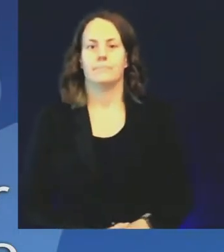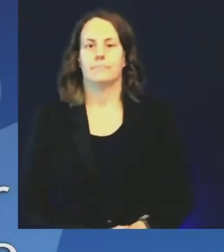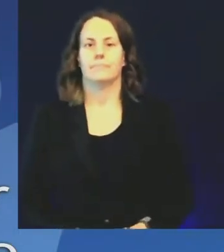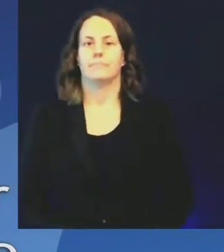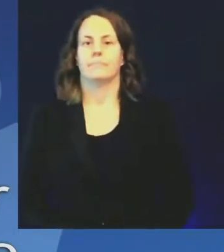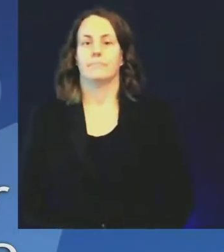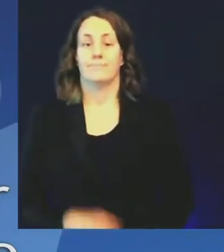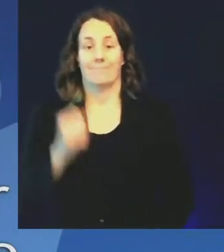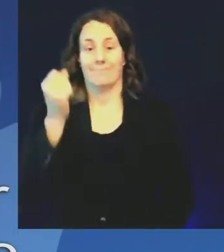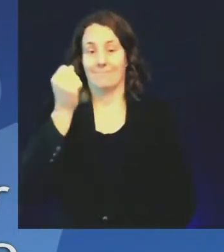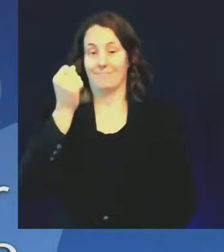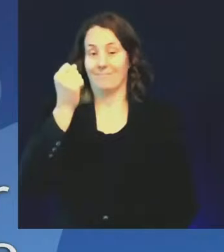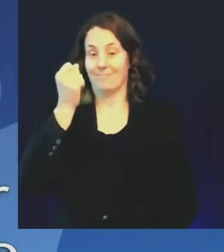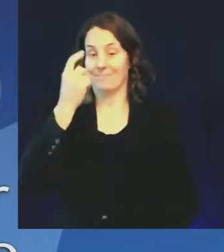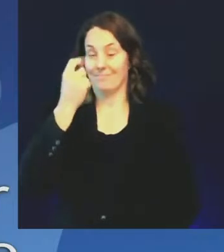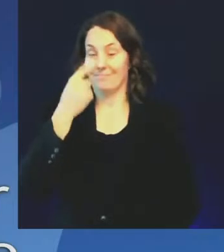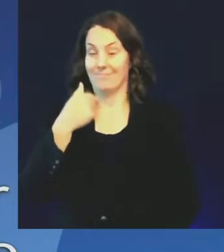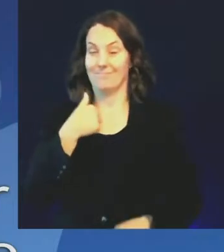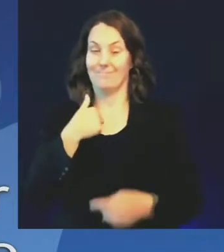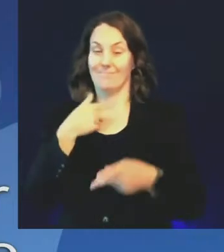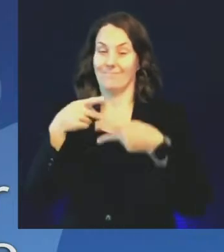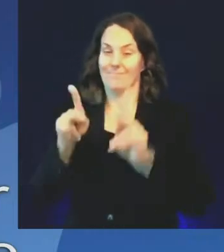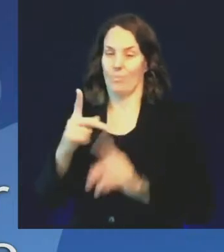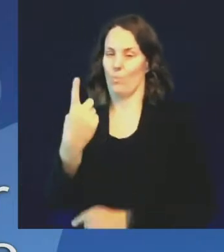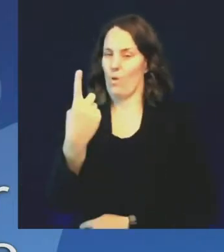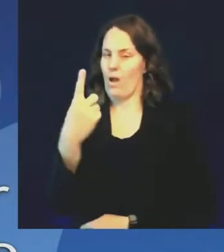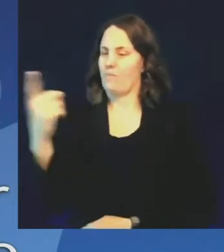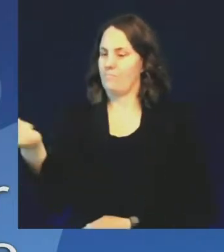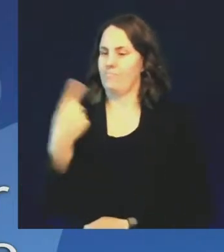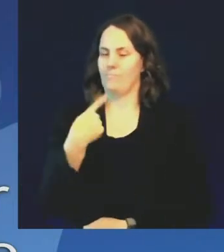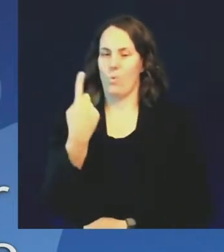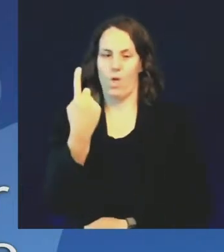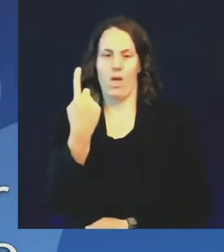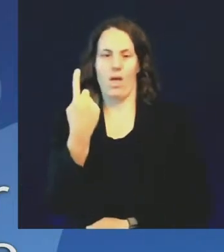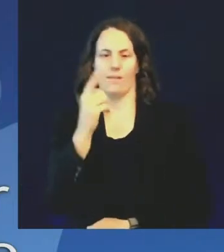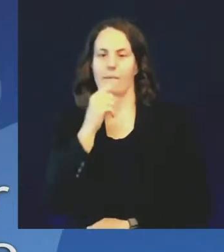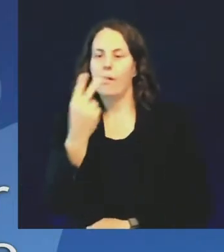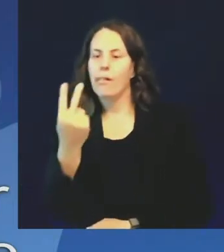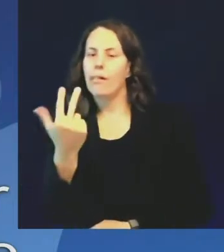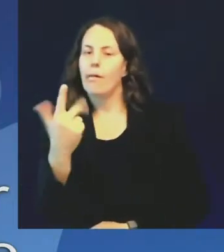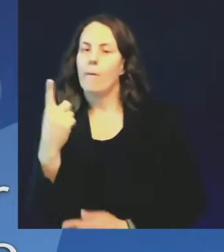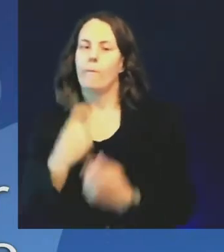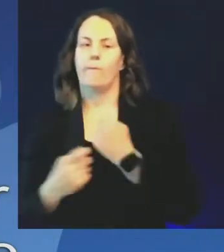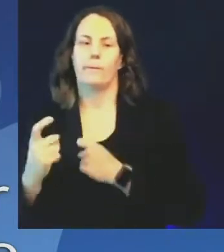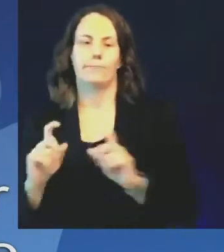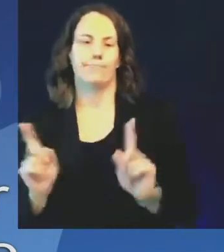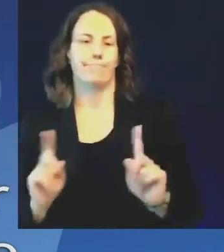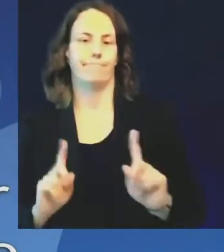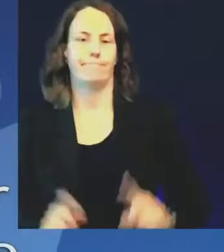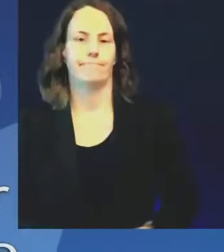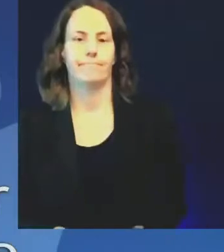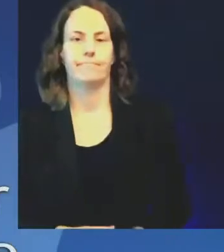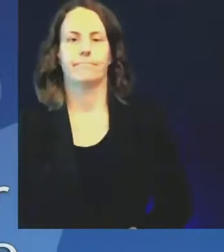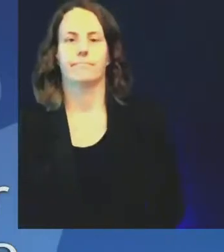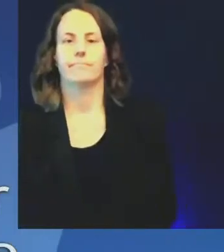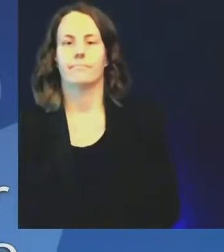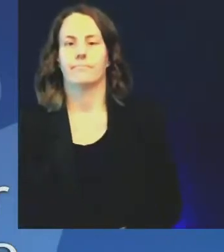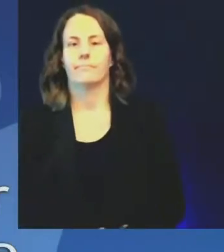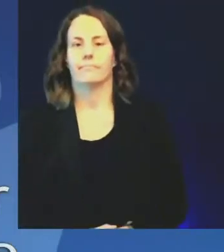to limit yourself to just one. And we begin today with Scott Bauer at the Associated Press. Scott Bauer.